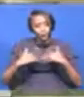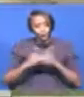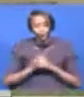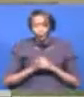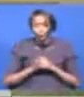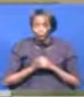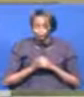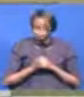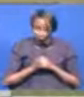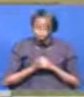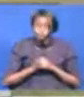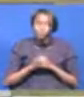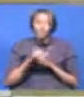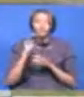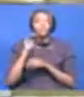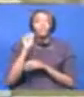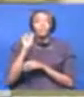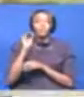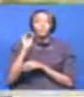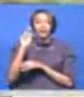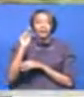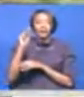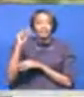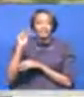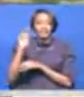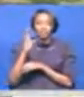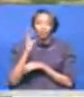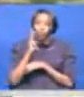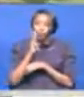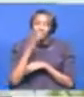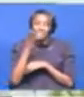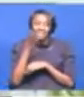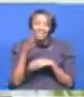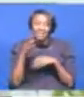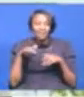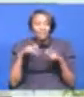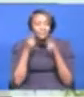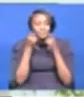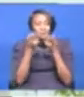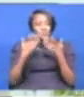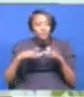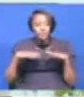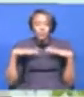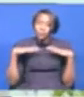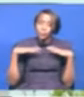At the Mamangina waterfront, only a few people could be spotted enjoying the ocean breeze.